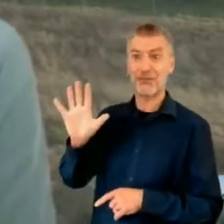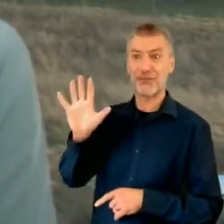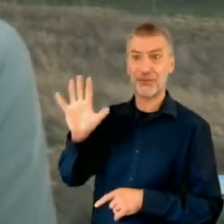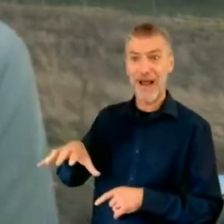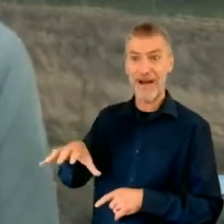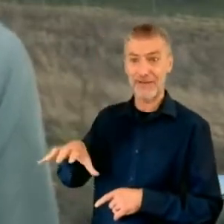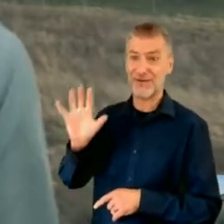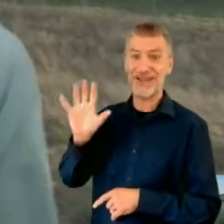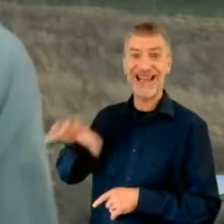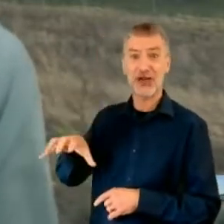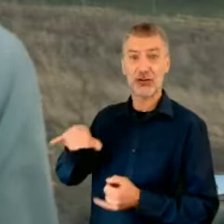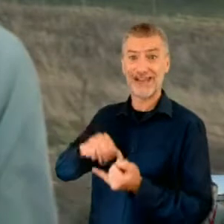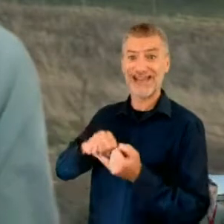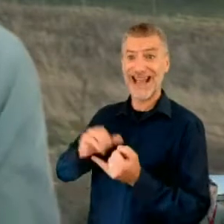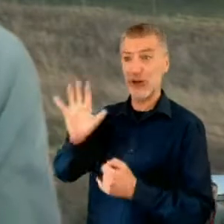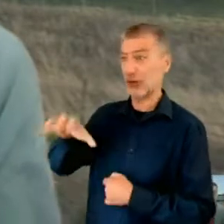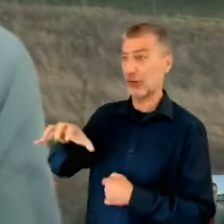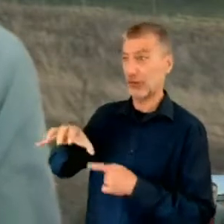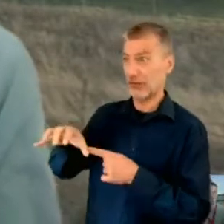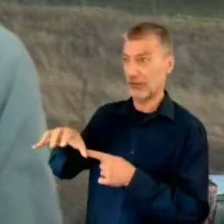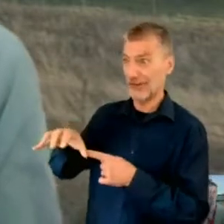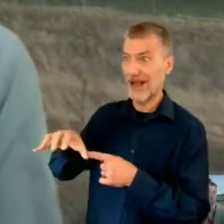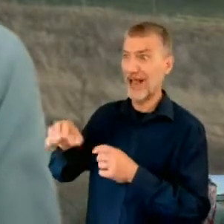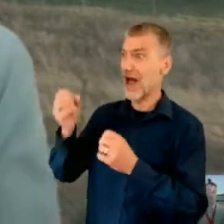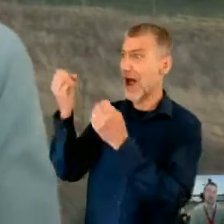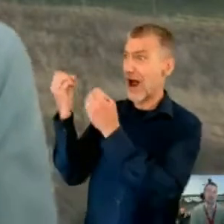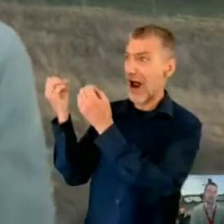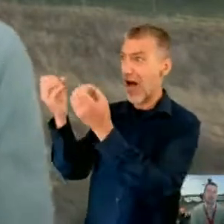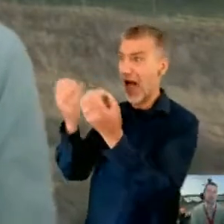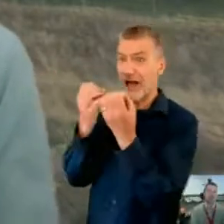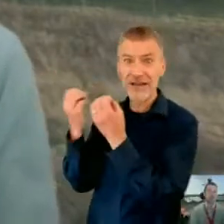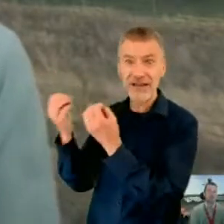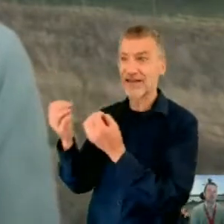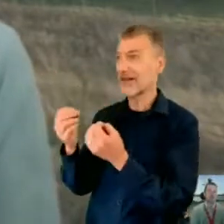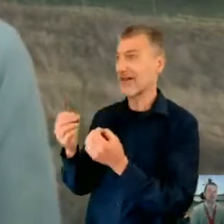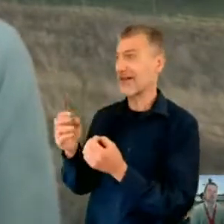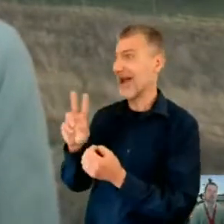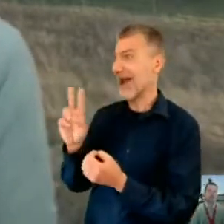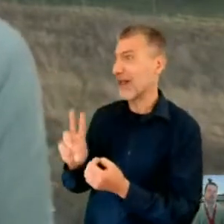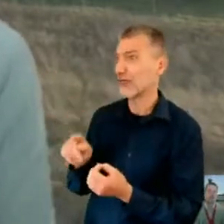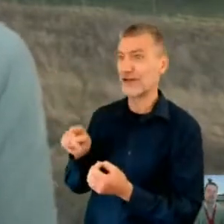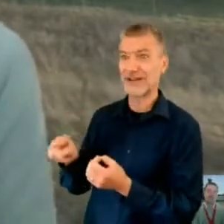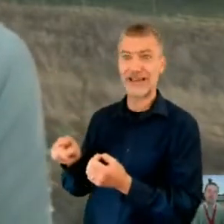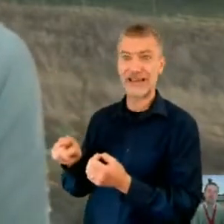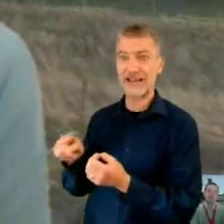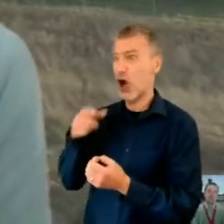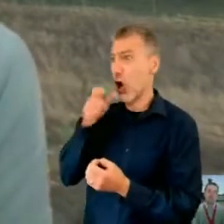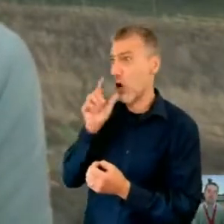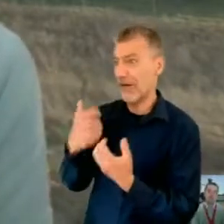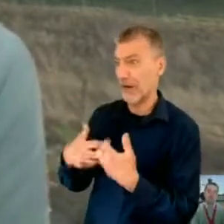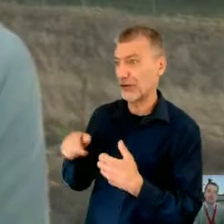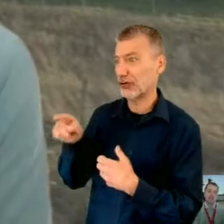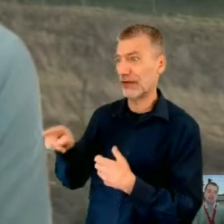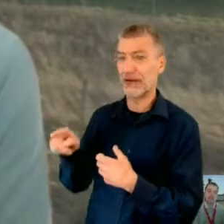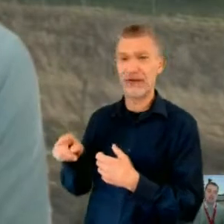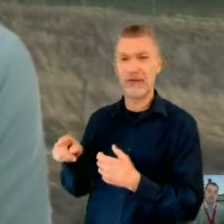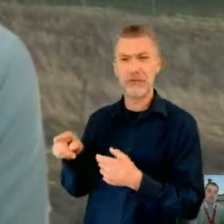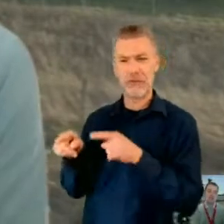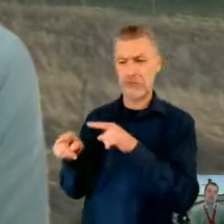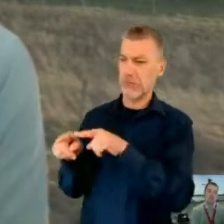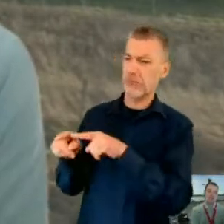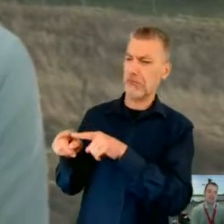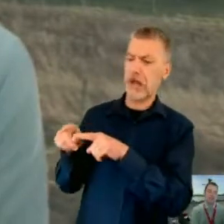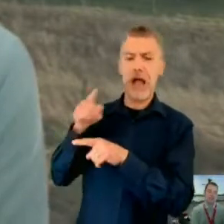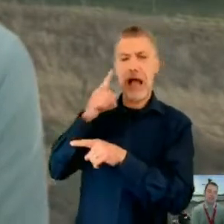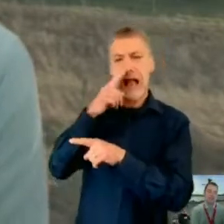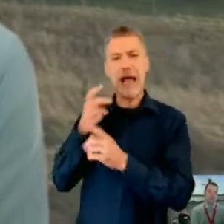the equipment, all the tenants. The tenants are all the different outlets that might provide you a coffee or a burger. Well, can we provide them with renewable energy? And that's something that here